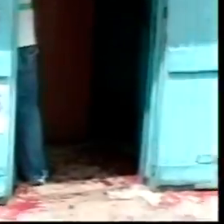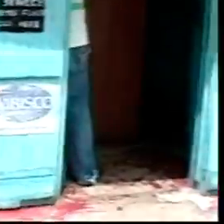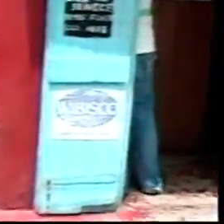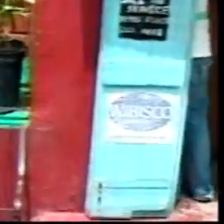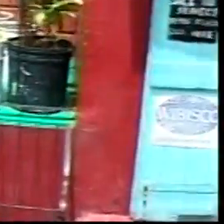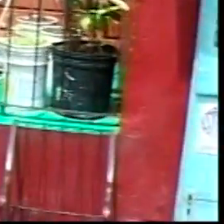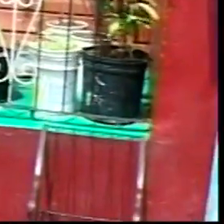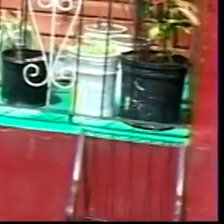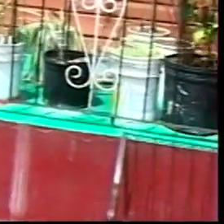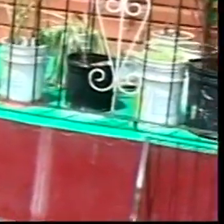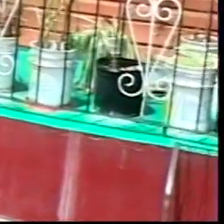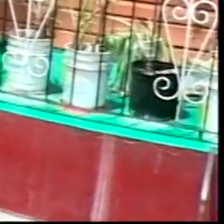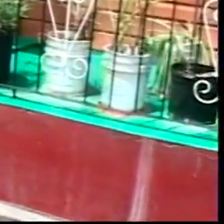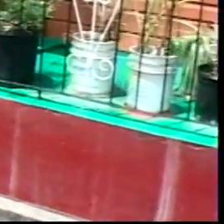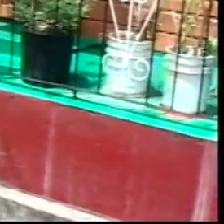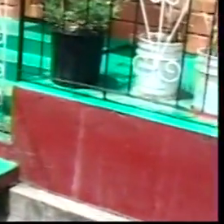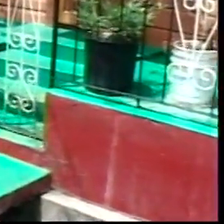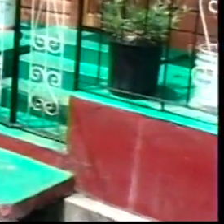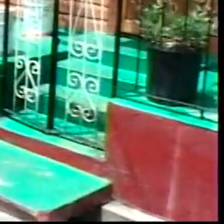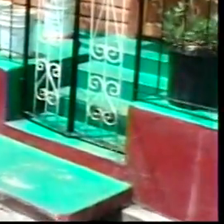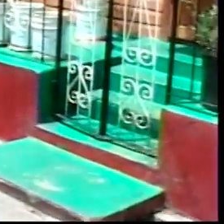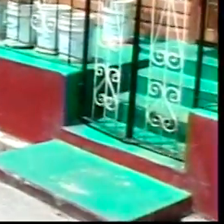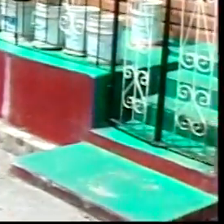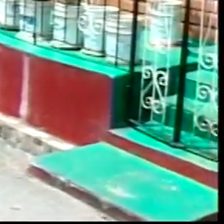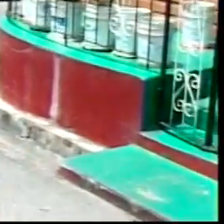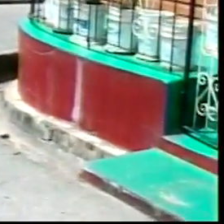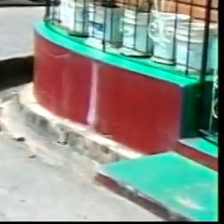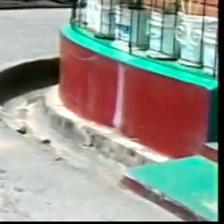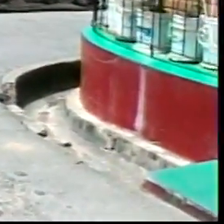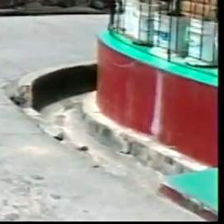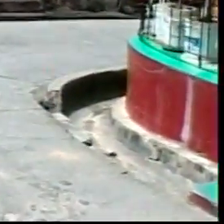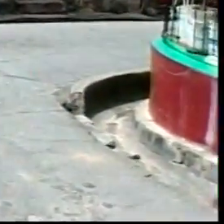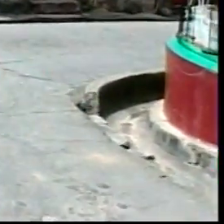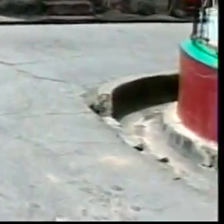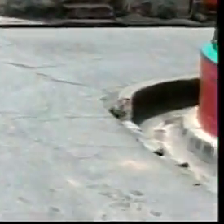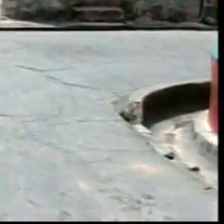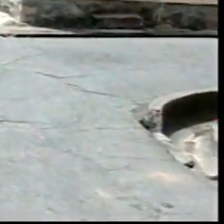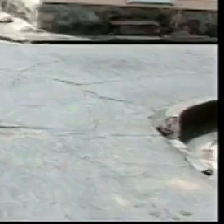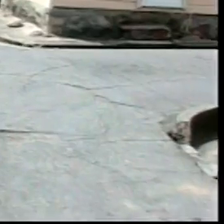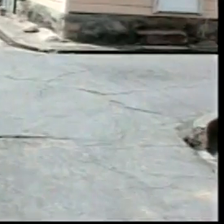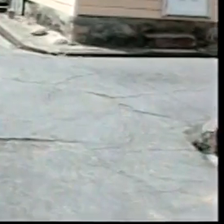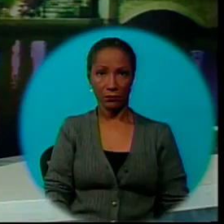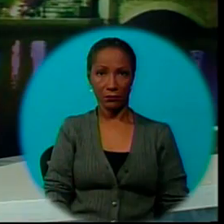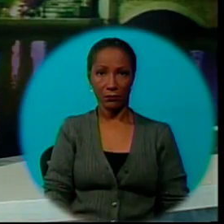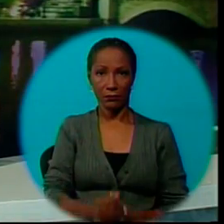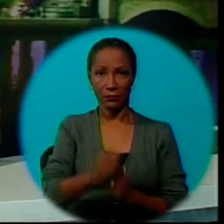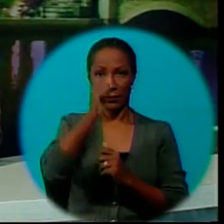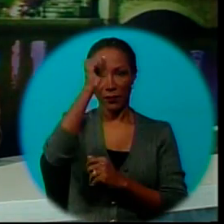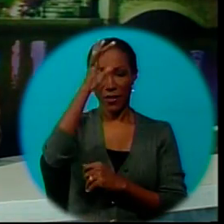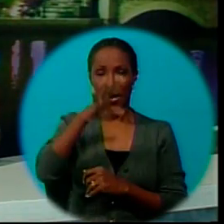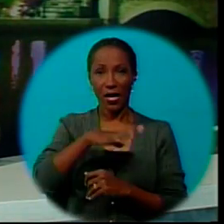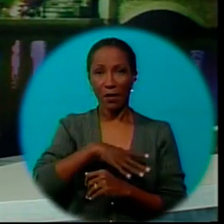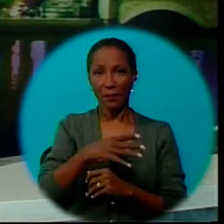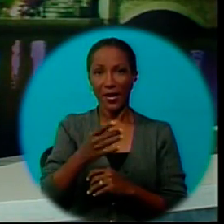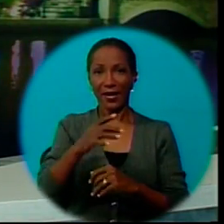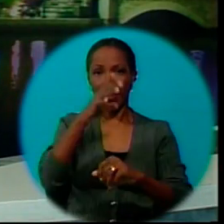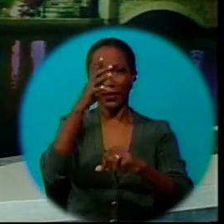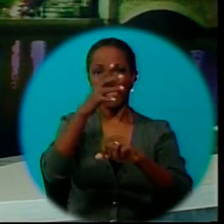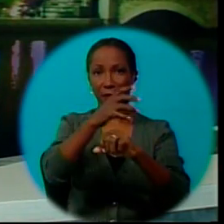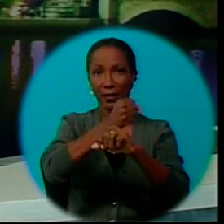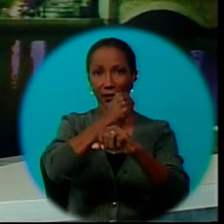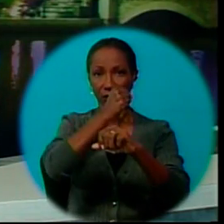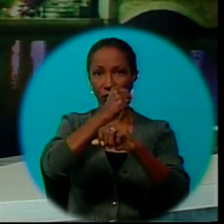shooting and stuff and things needs to stop. They say it's fortunate that no one was hurt. A man has been charged